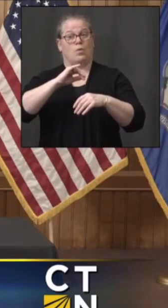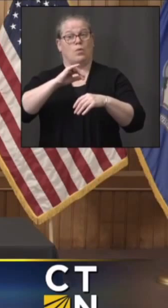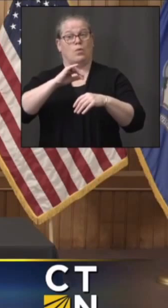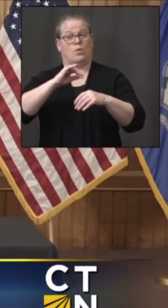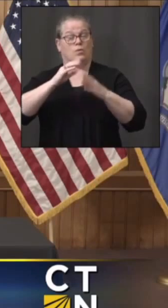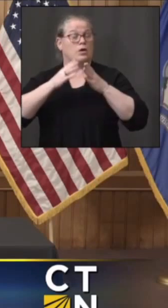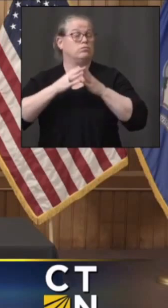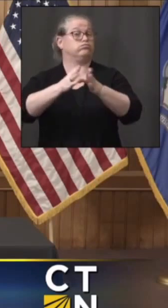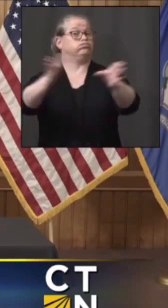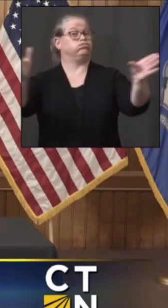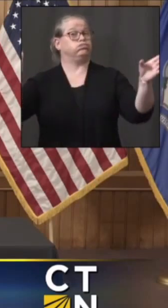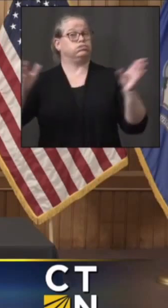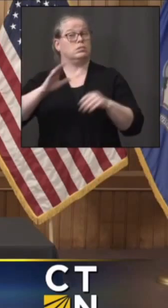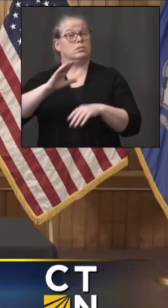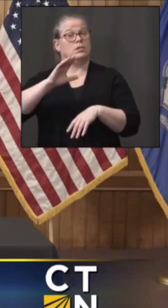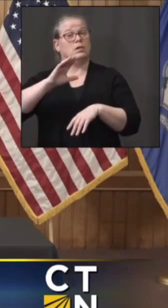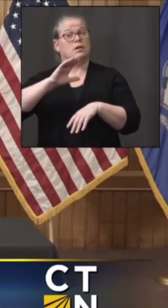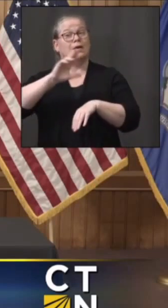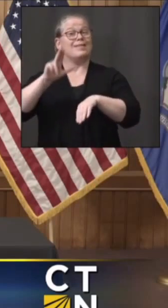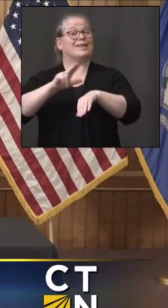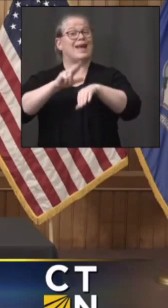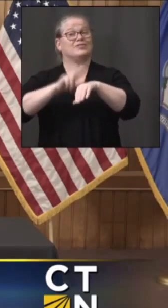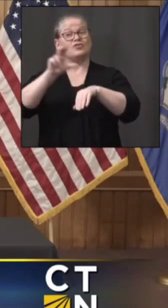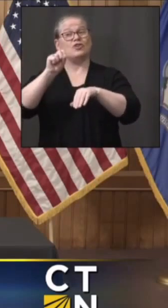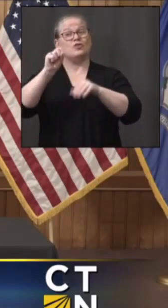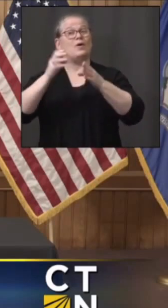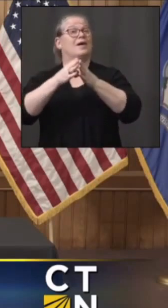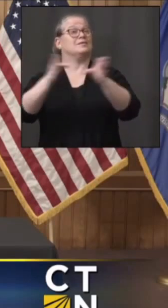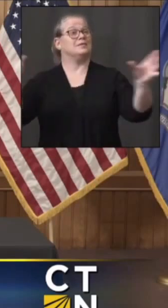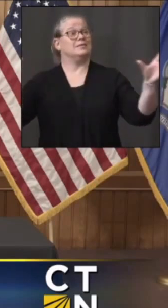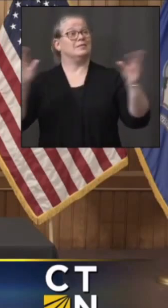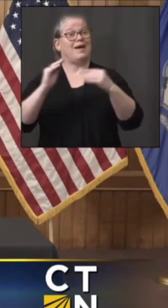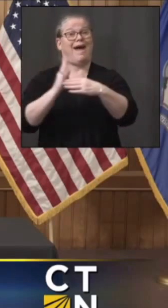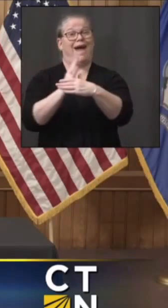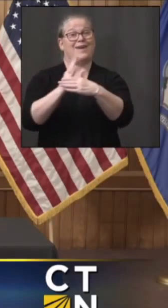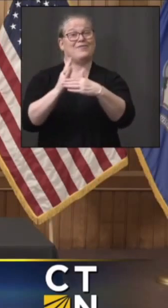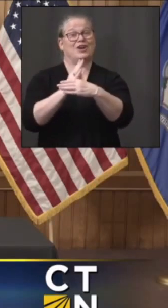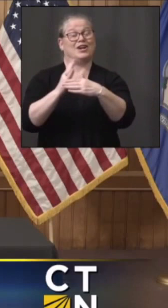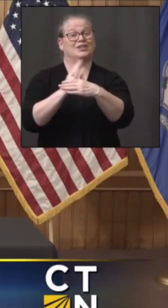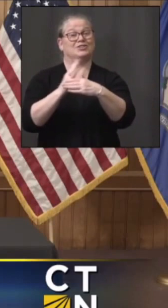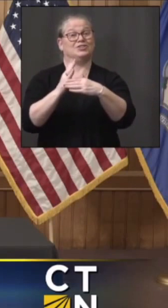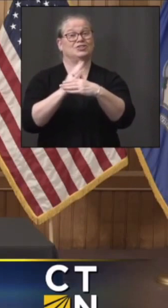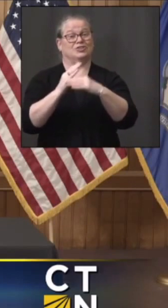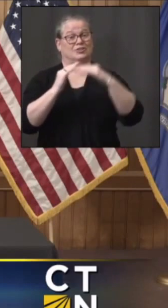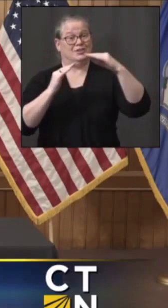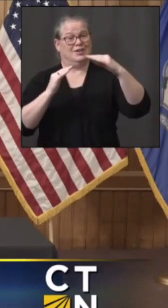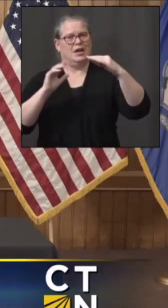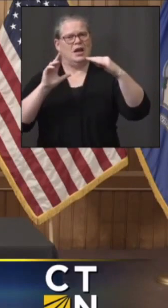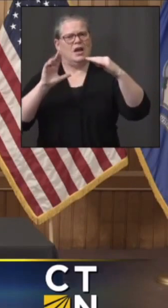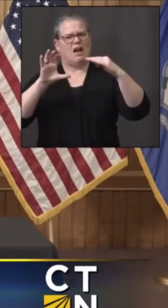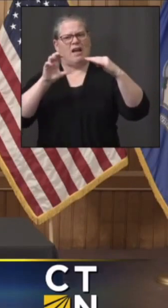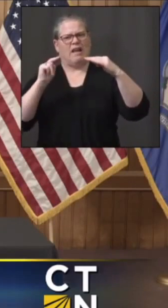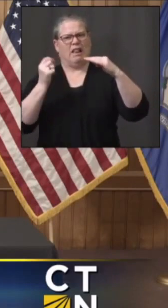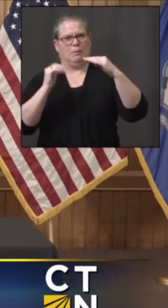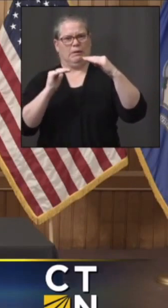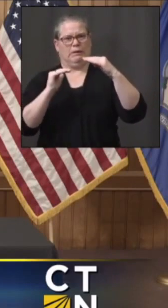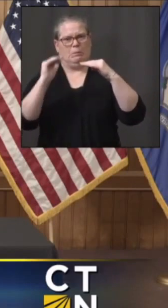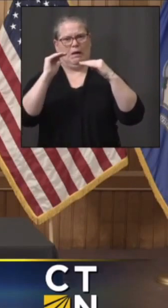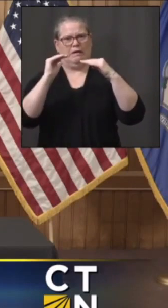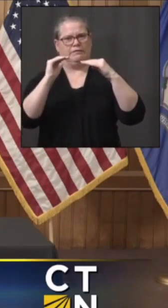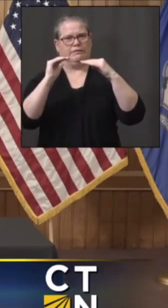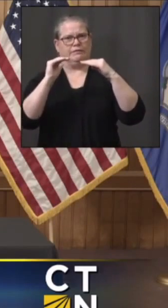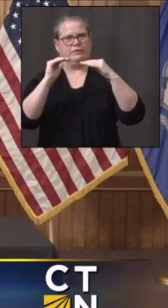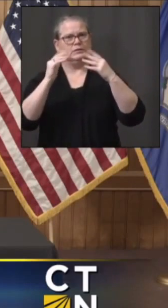active hospitalizations per capita, and a little bit more above in daily deaths per capita. Can you kind of like